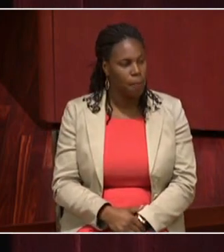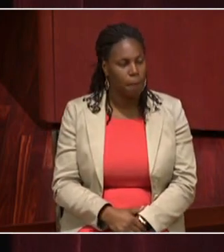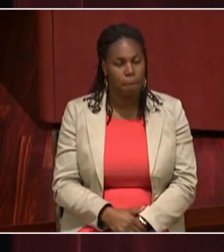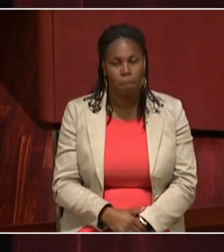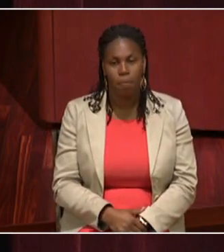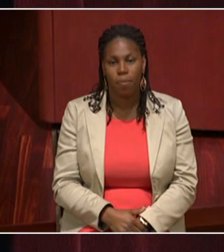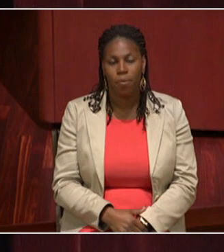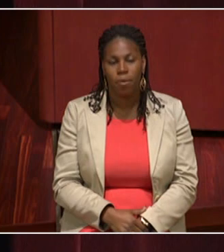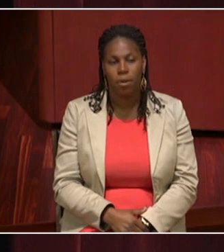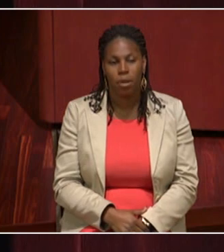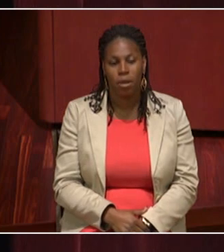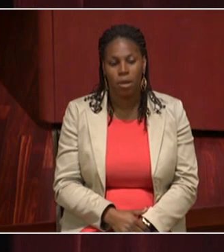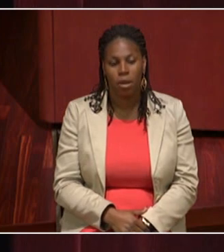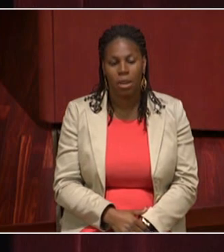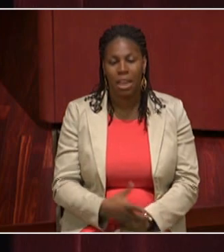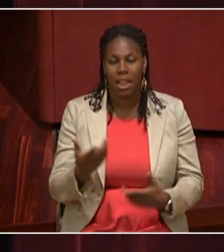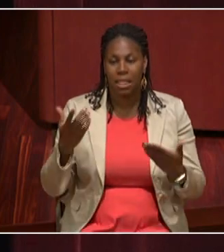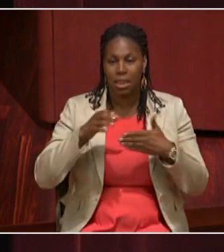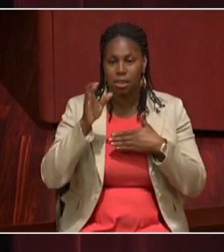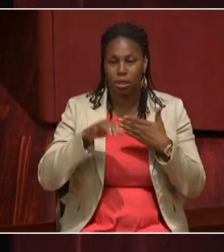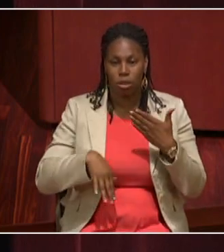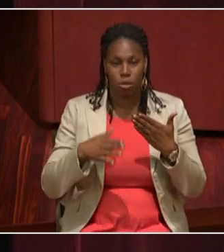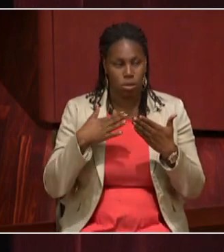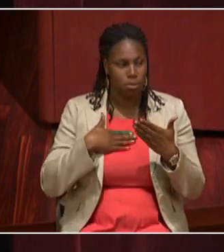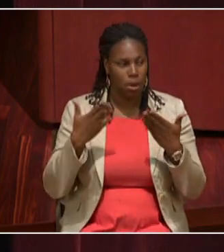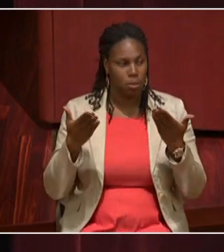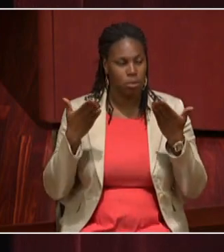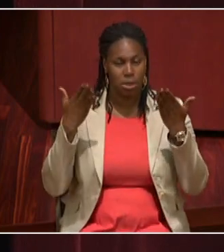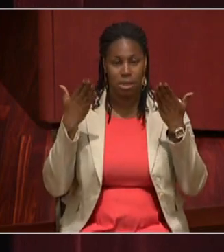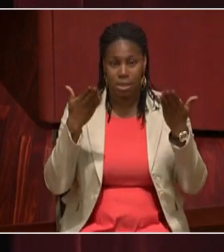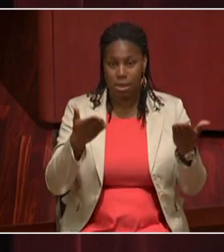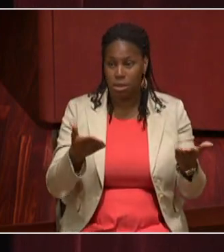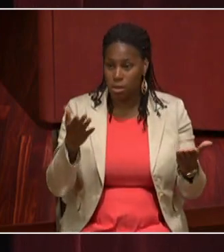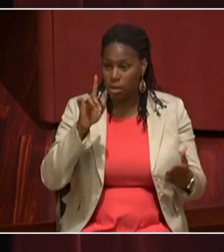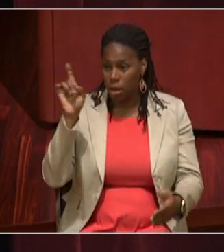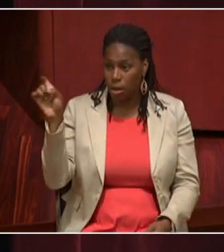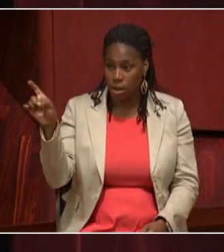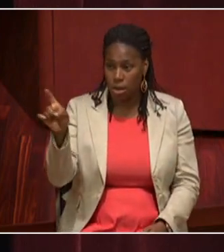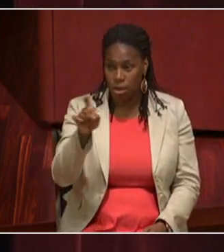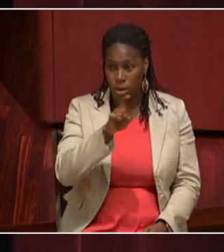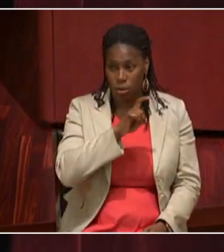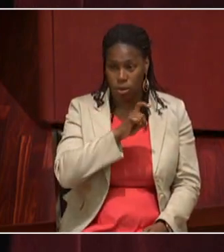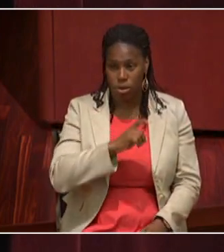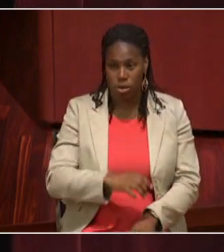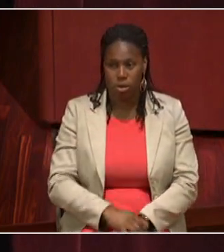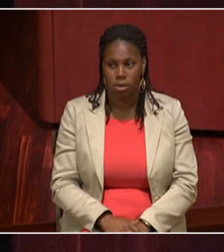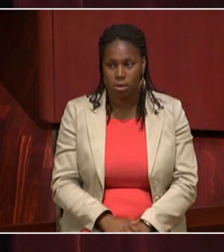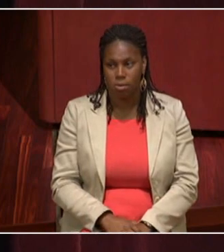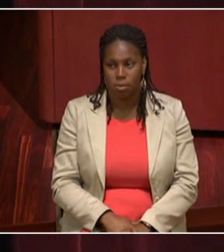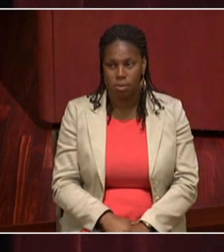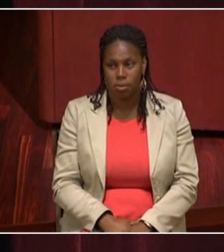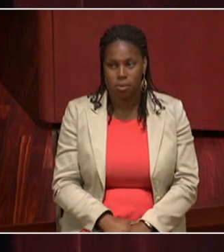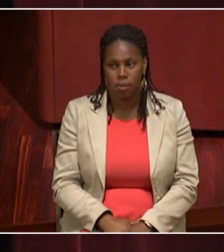With that being said, this concludes my presentation. Are there any questions?